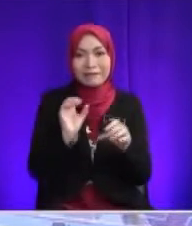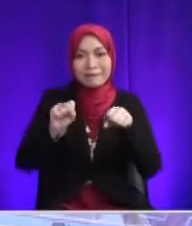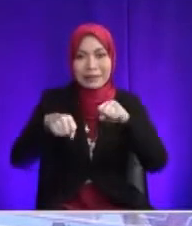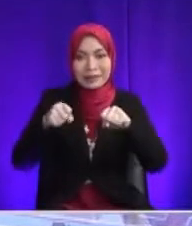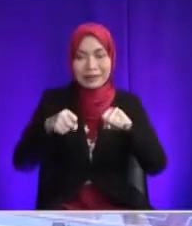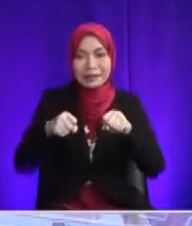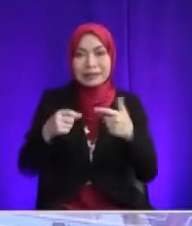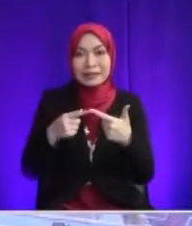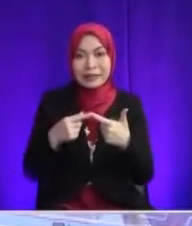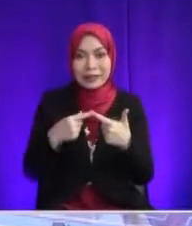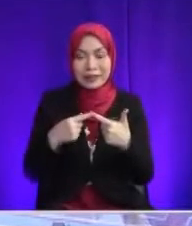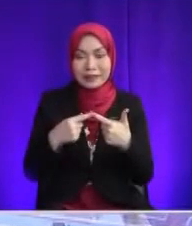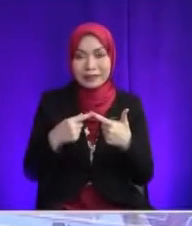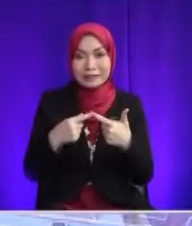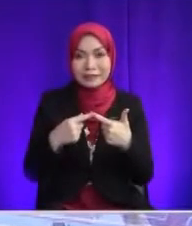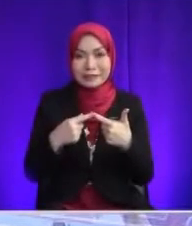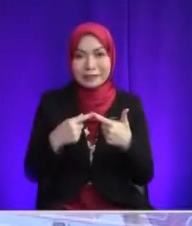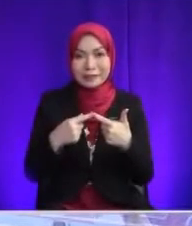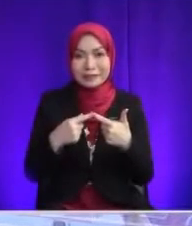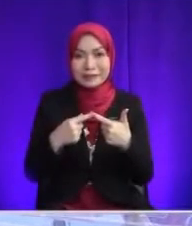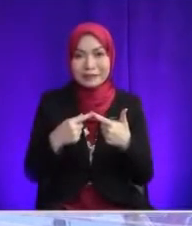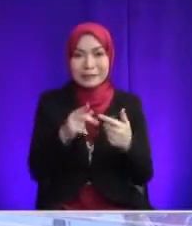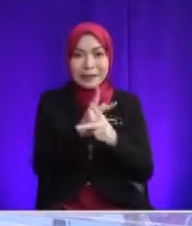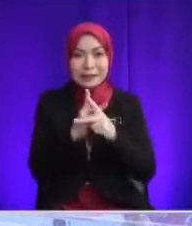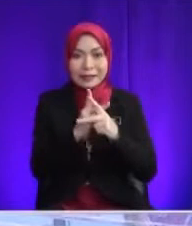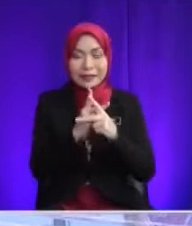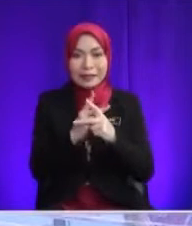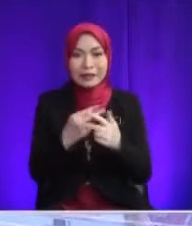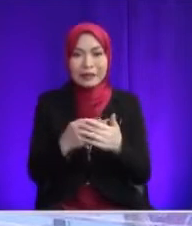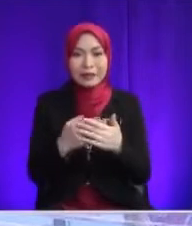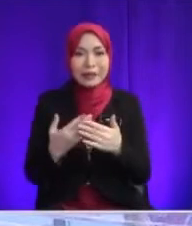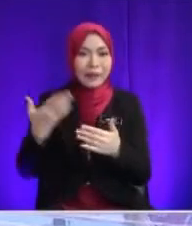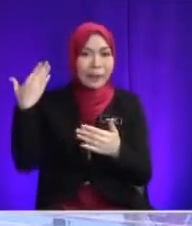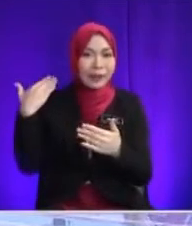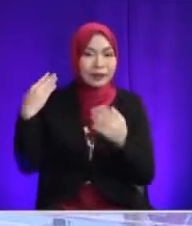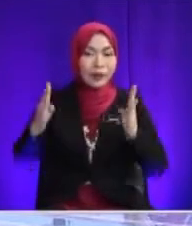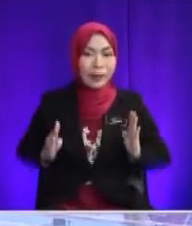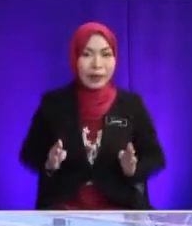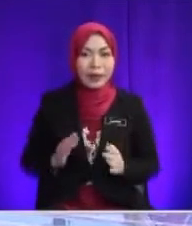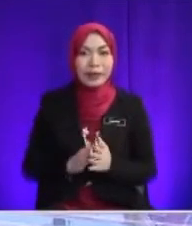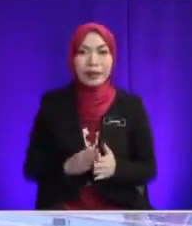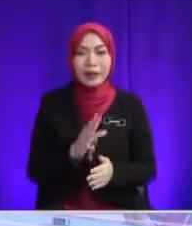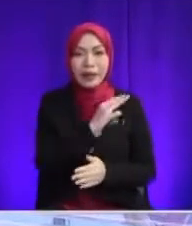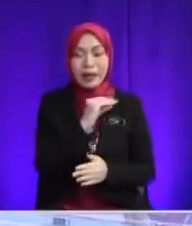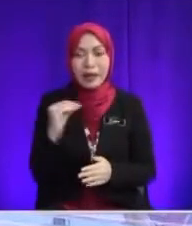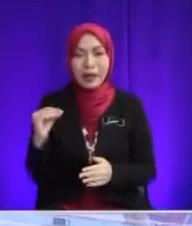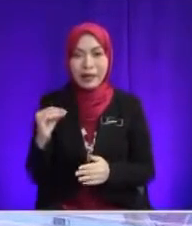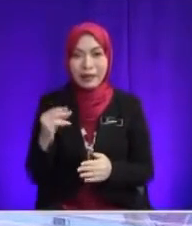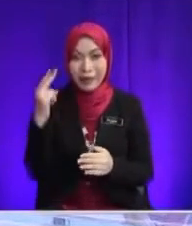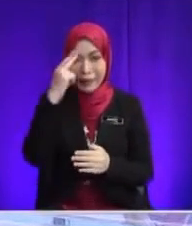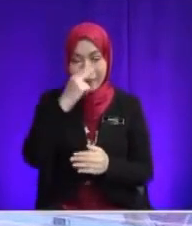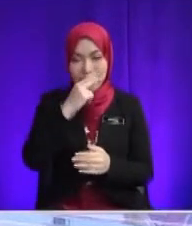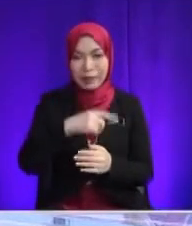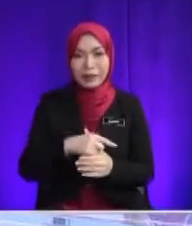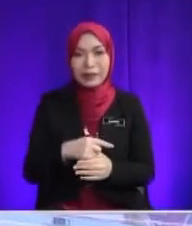Second, hold your handbag close to your body and in front of you. Third, walk with a group